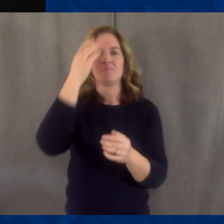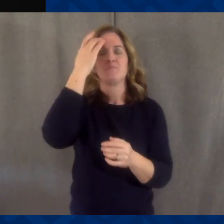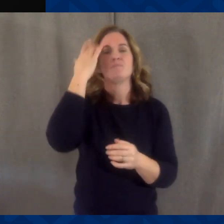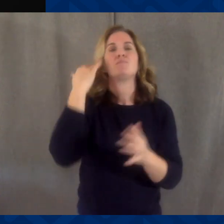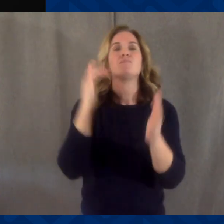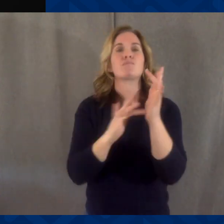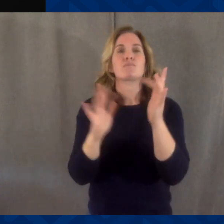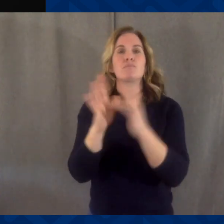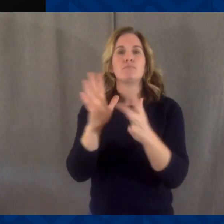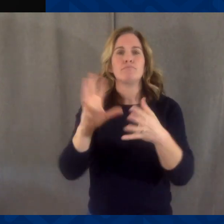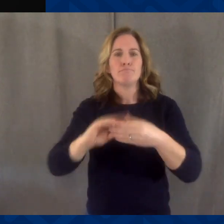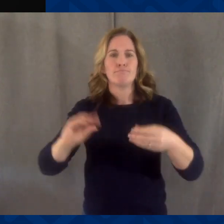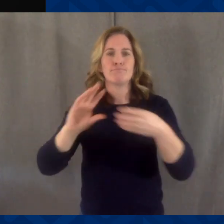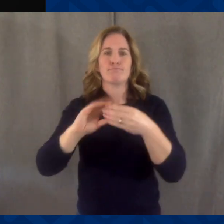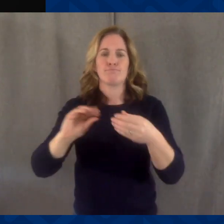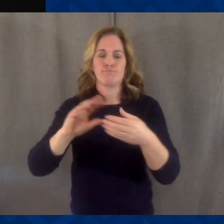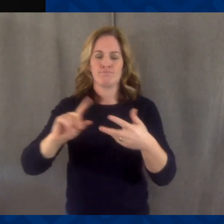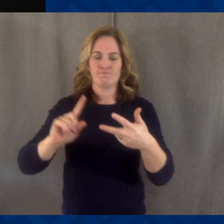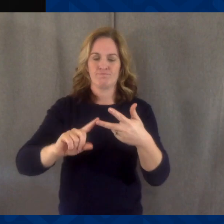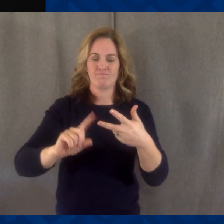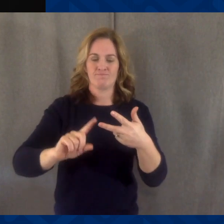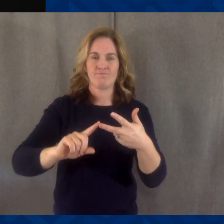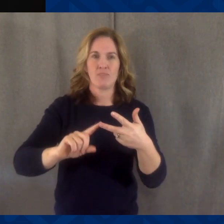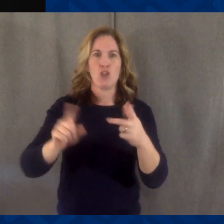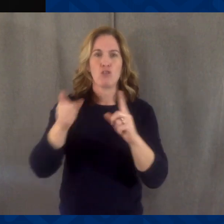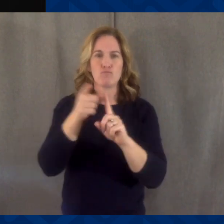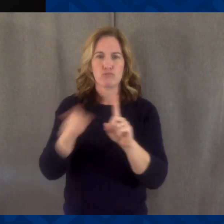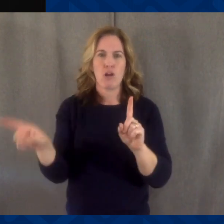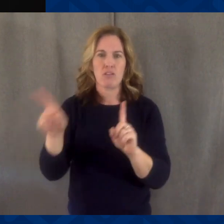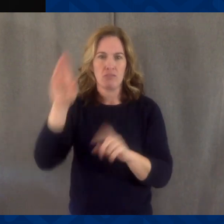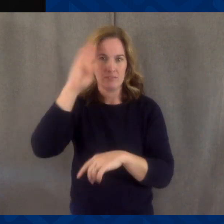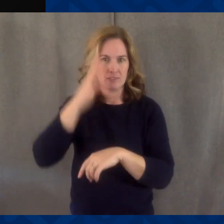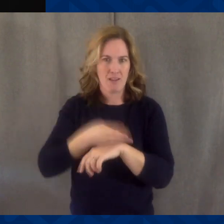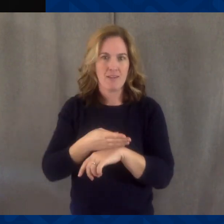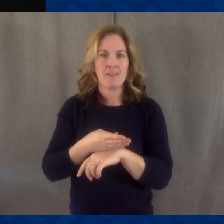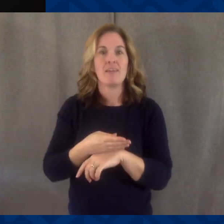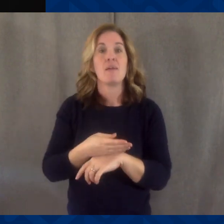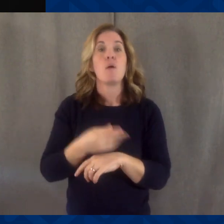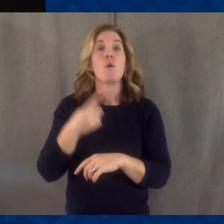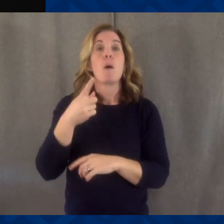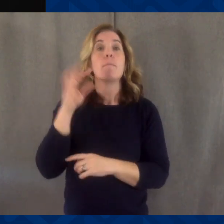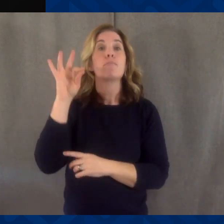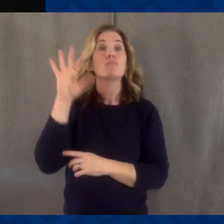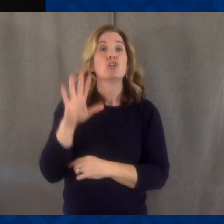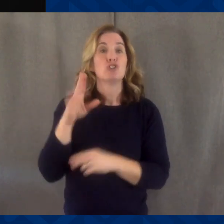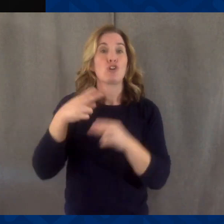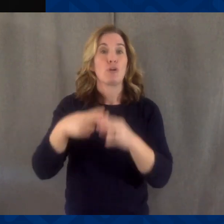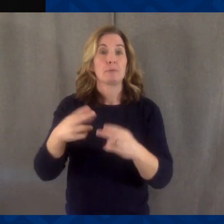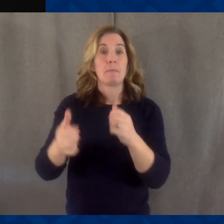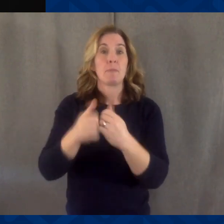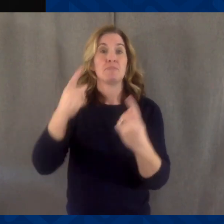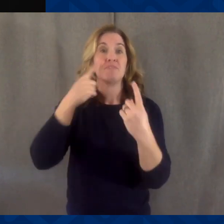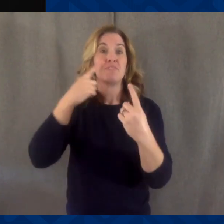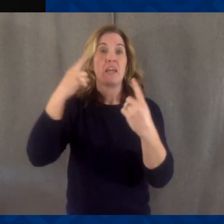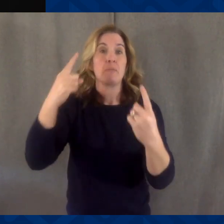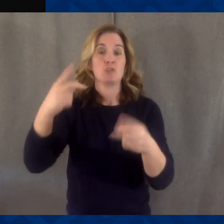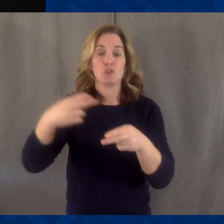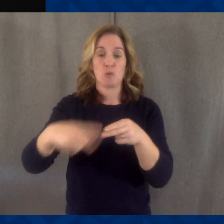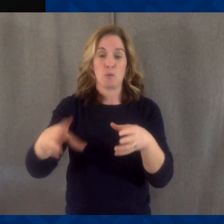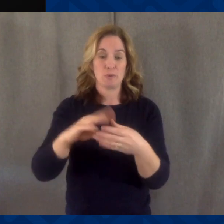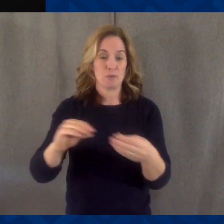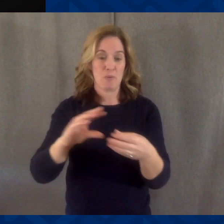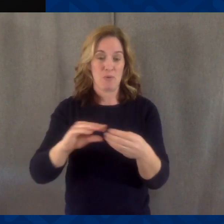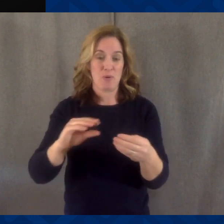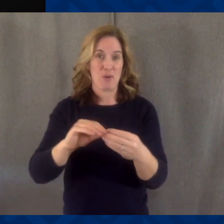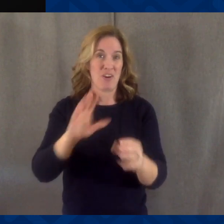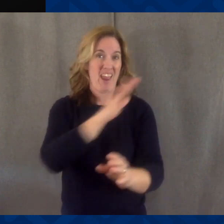tells the story of the prodigal son. One preacher calls this the most famous short story ever told. And in our time